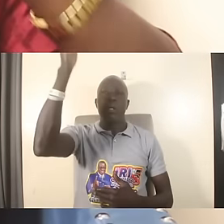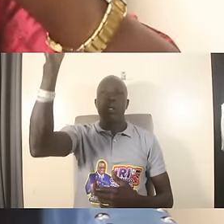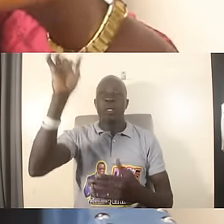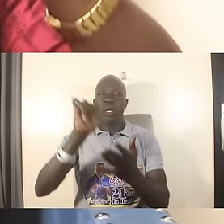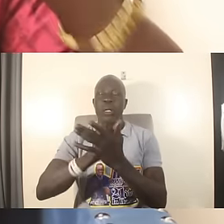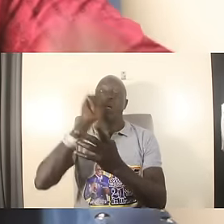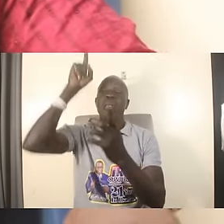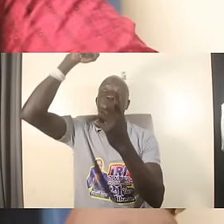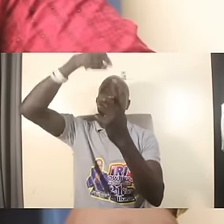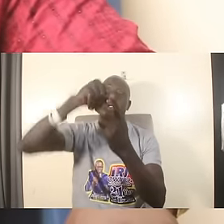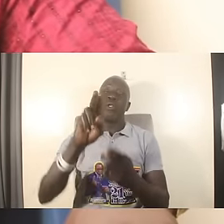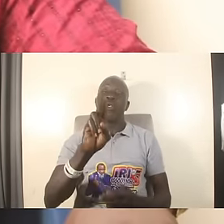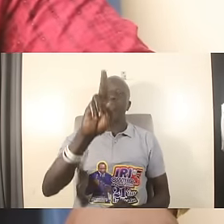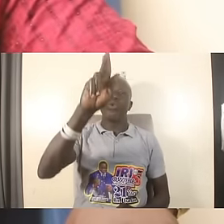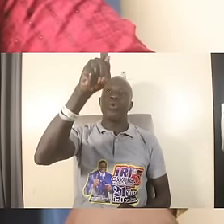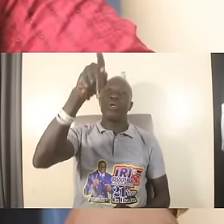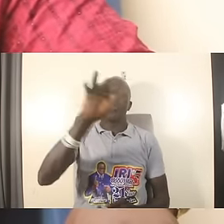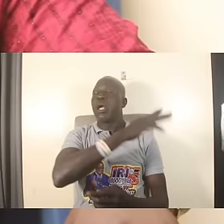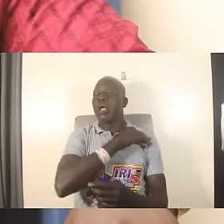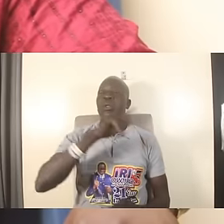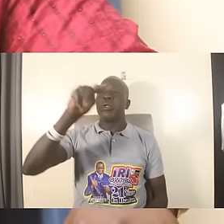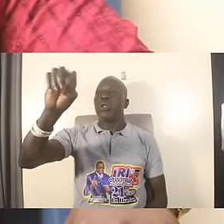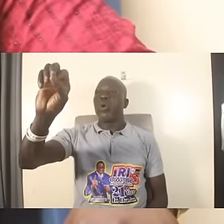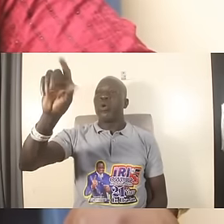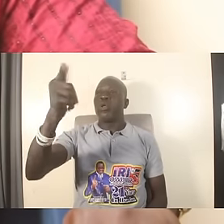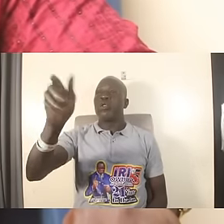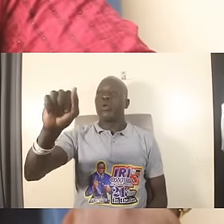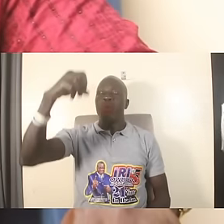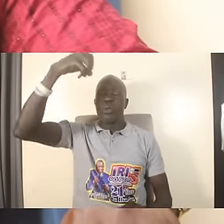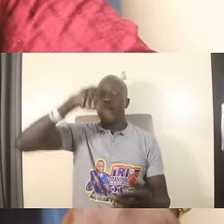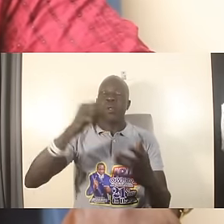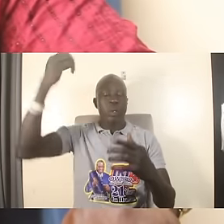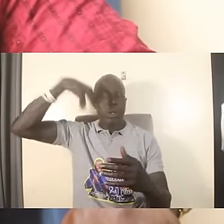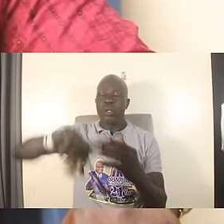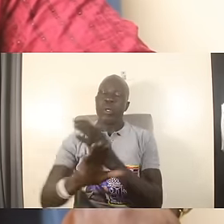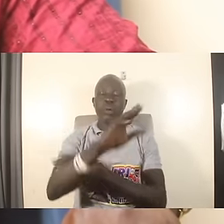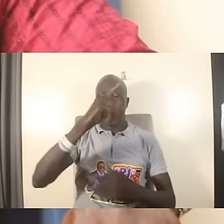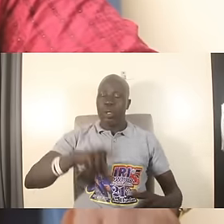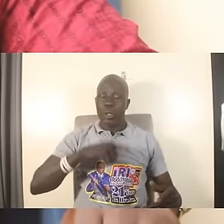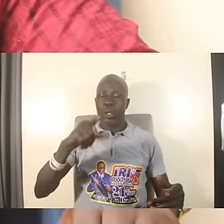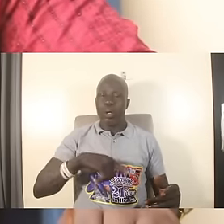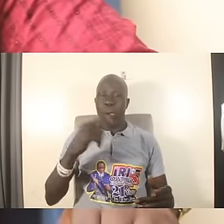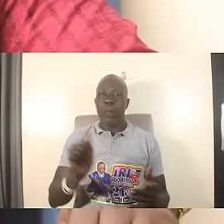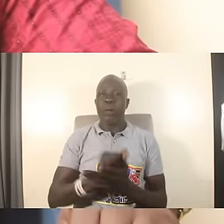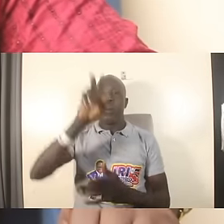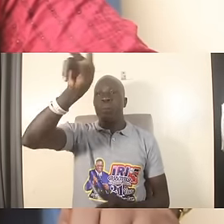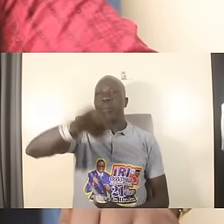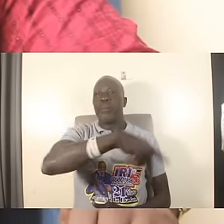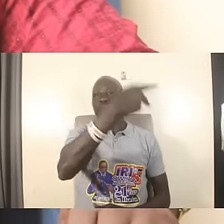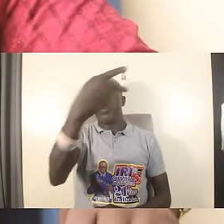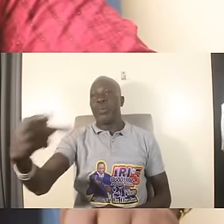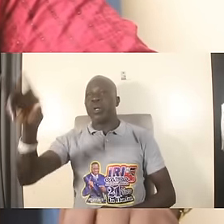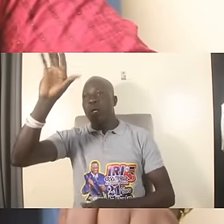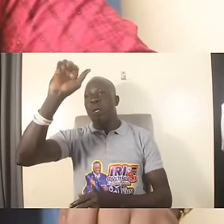there. UK, Togo. UK, Togo. The barano, by grace of God. Yapadi. Let's meet. In Lagos. Near Port Harcourt. Port Harcourt.